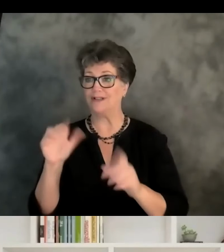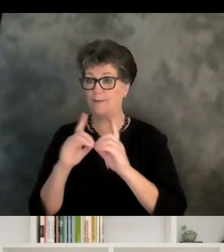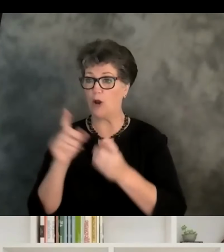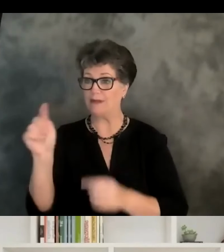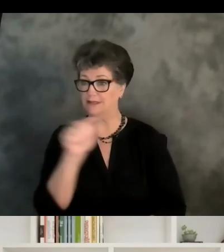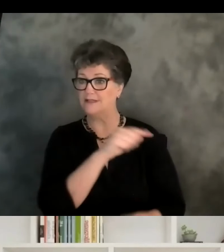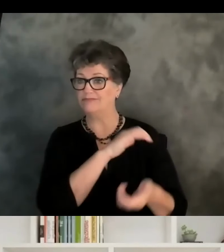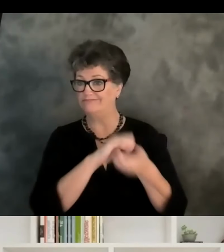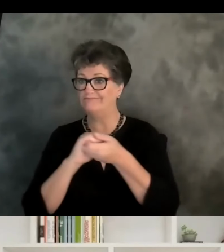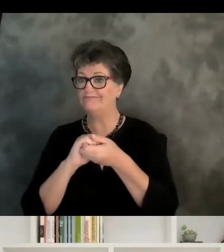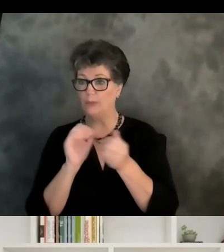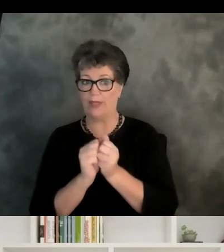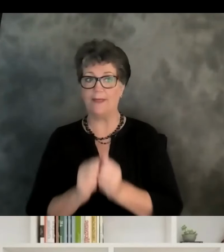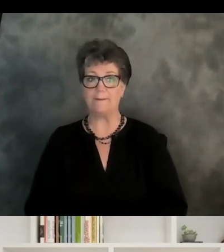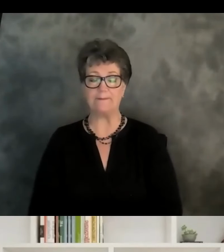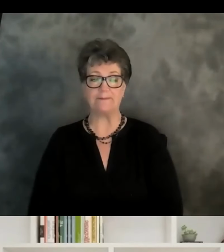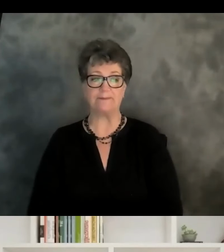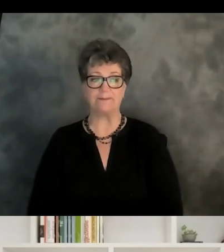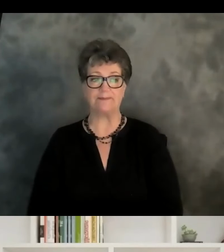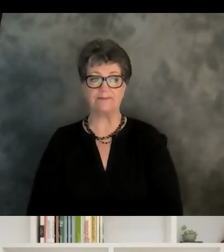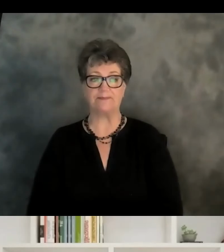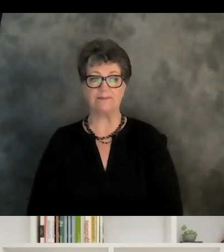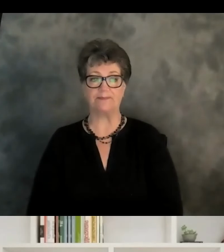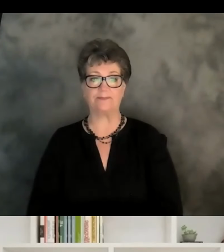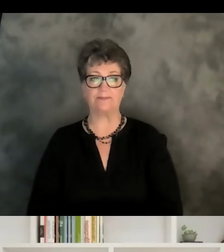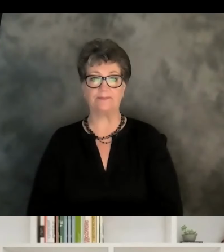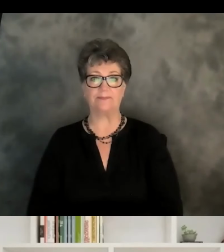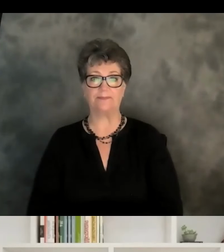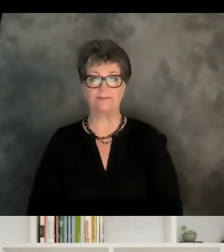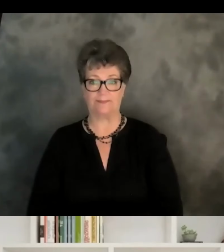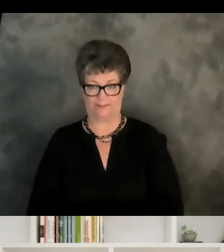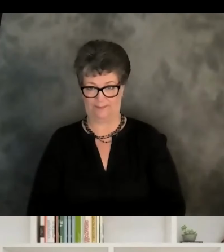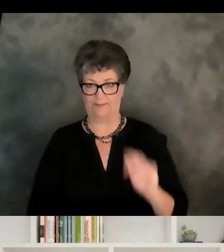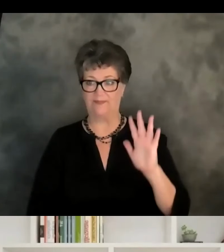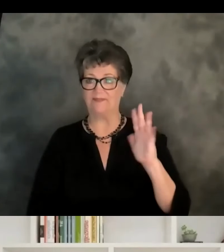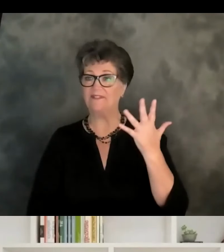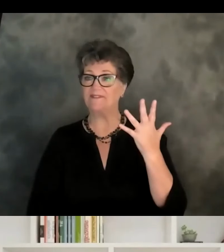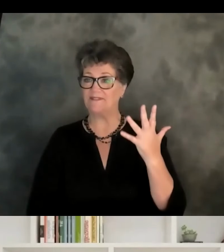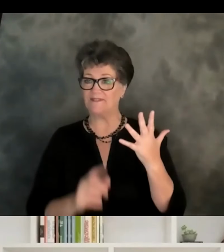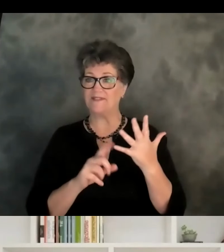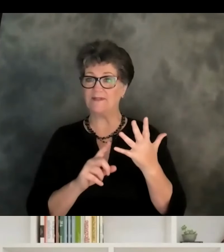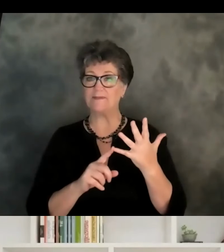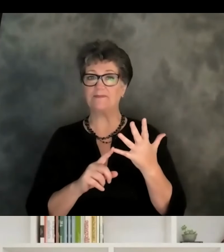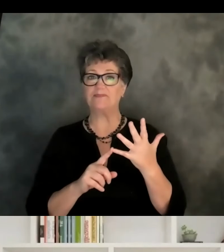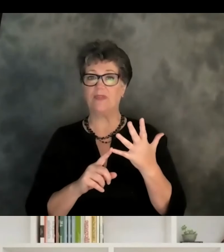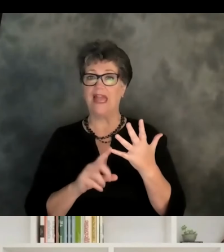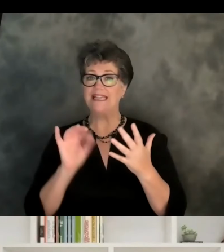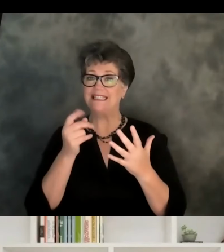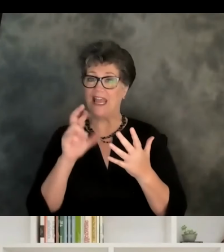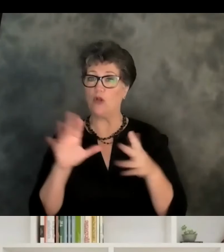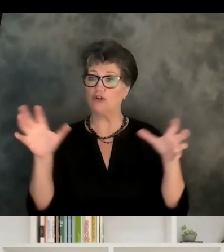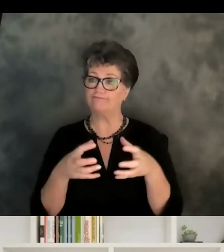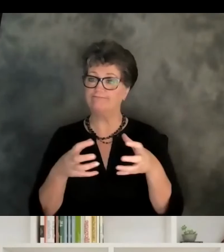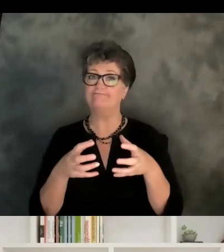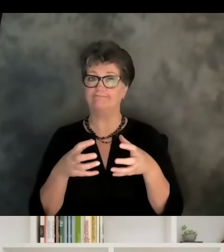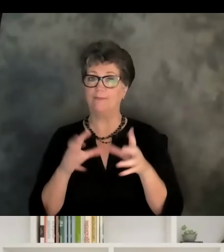we'll be looking to do these webinars as well. Next. The fifth will be stakeholder convenings and